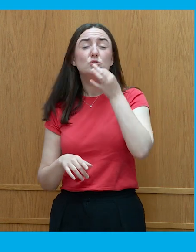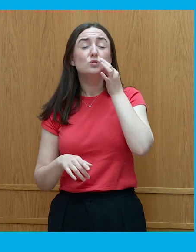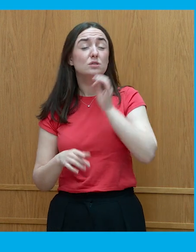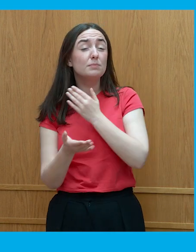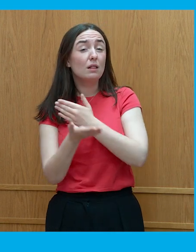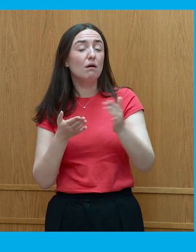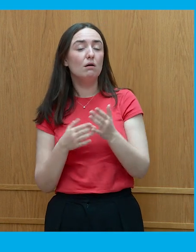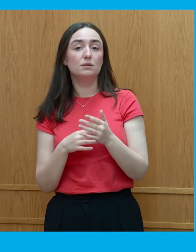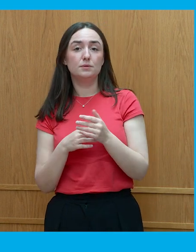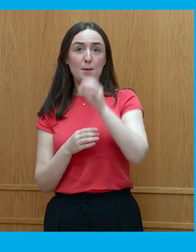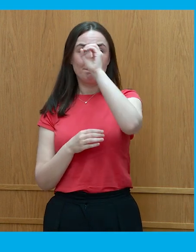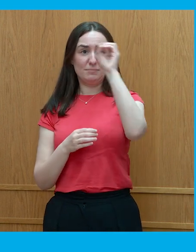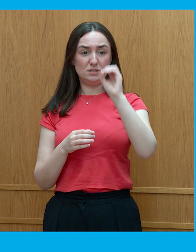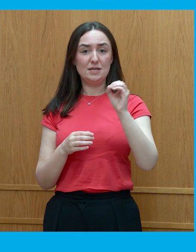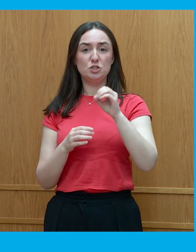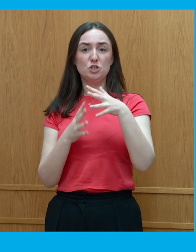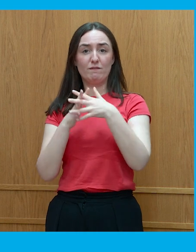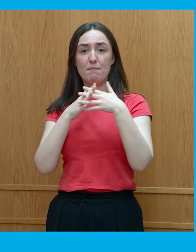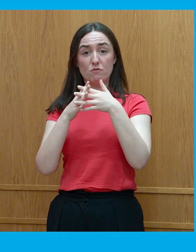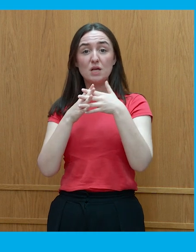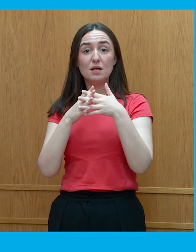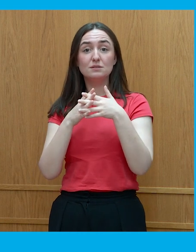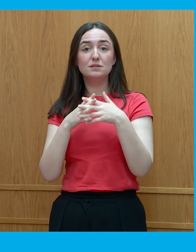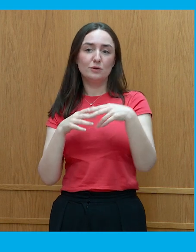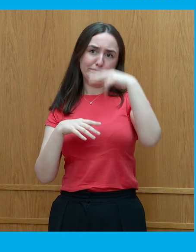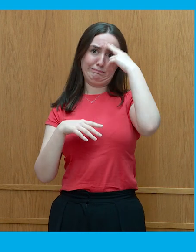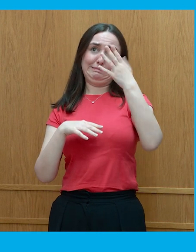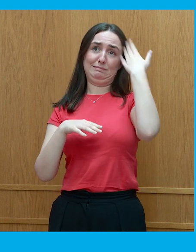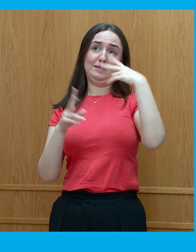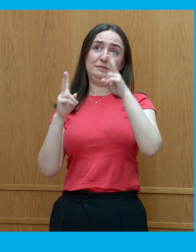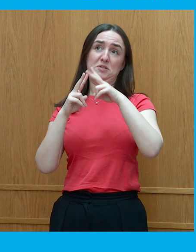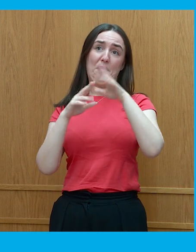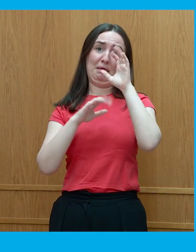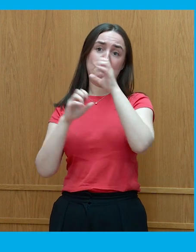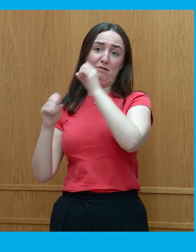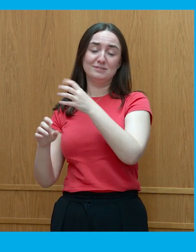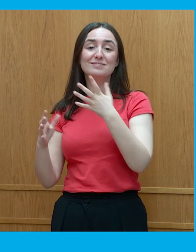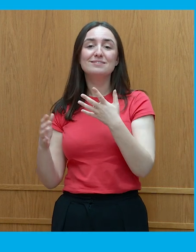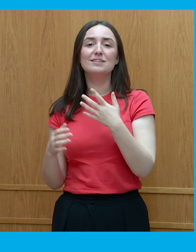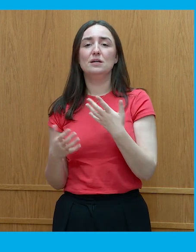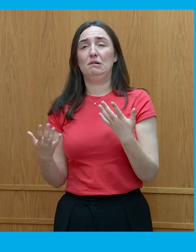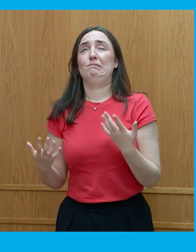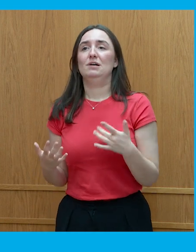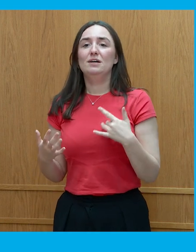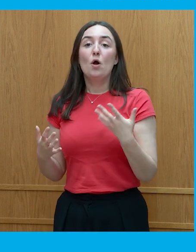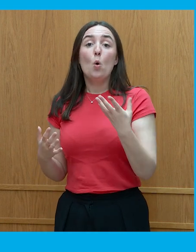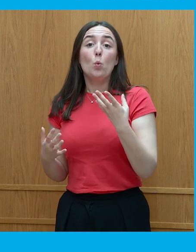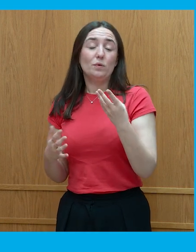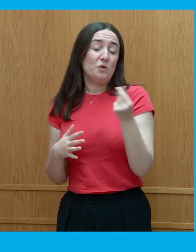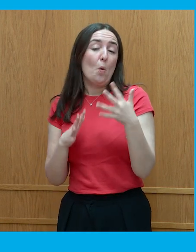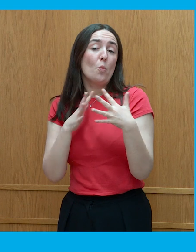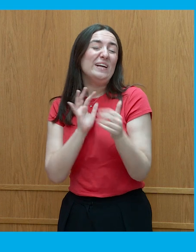the percentage of Americans that we used to call them double haters. We used to, like, it was so long ago, weeks ago, when we had this double haters,